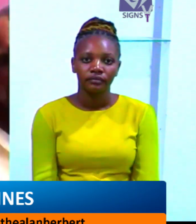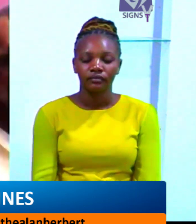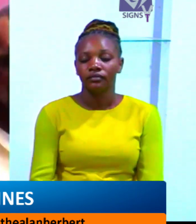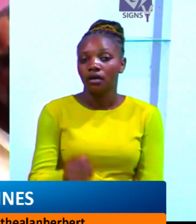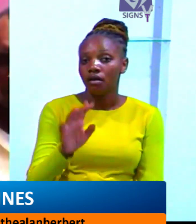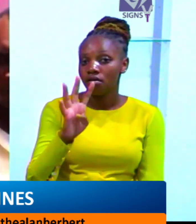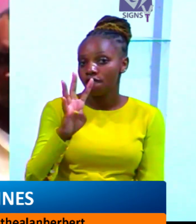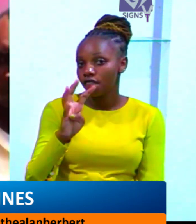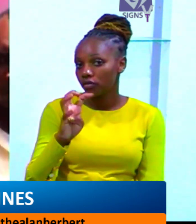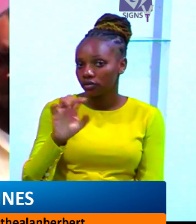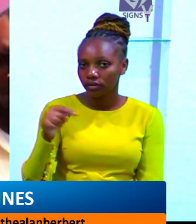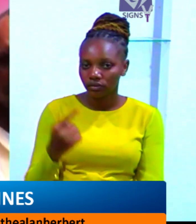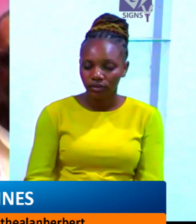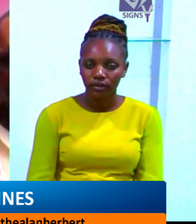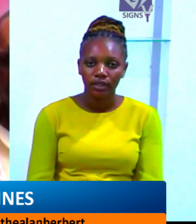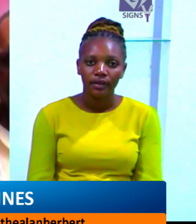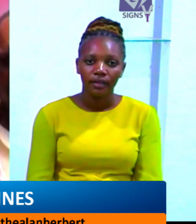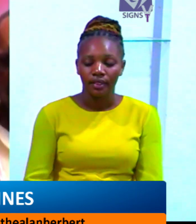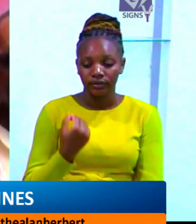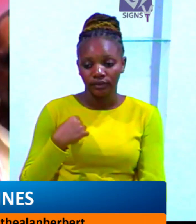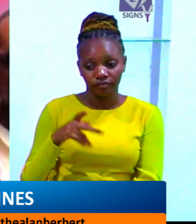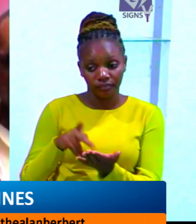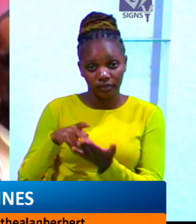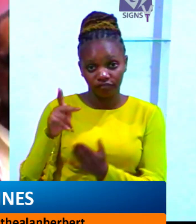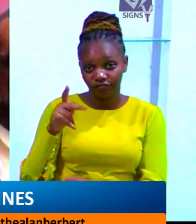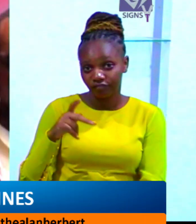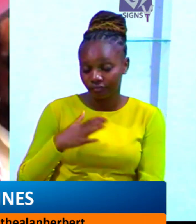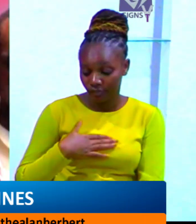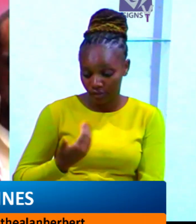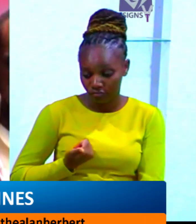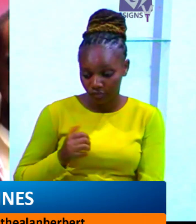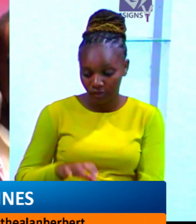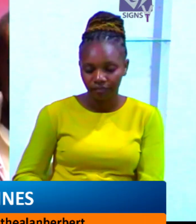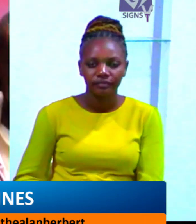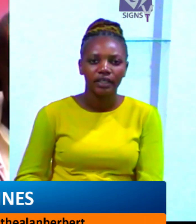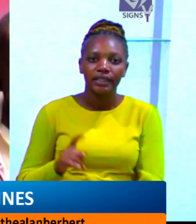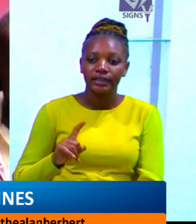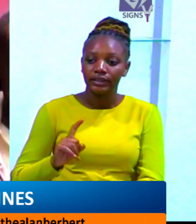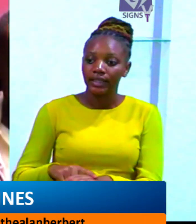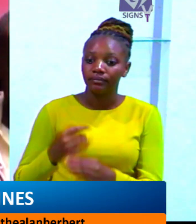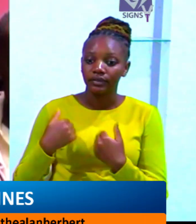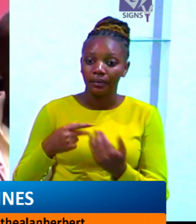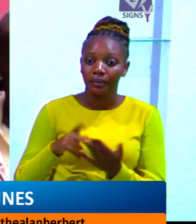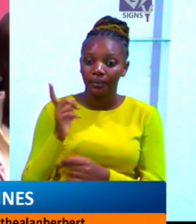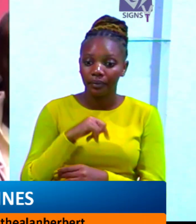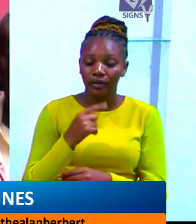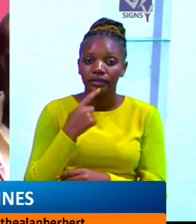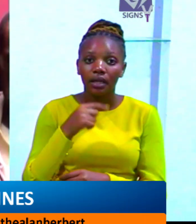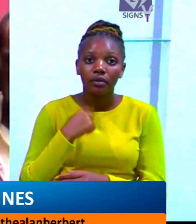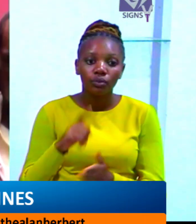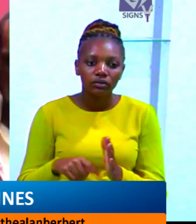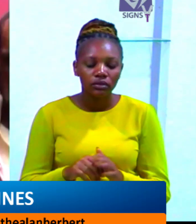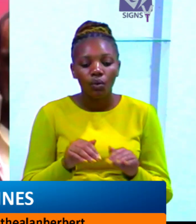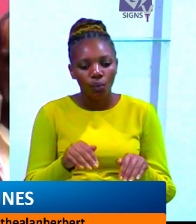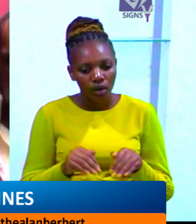40,000 na nililipia my daughter. At the moment nililipa pesa nikaambiwa you wait na